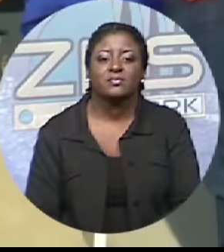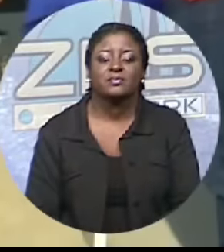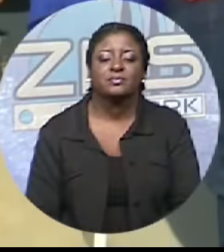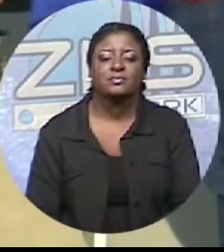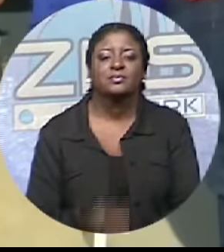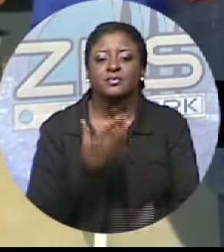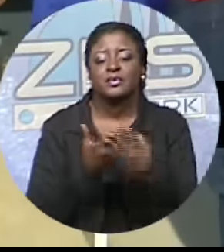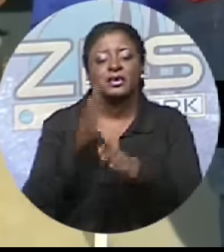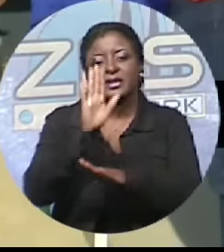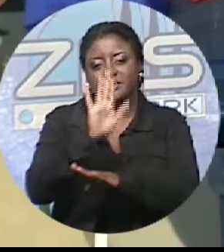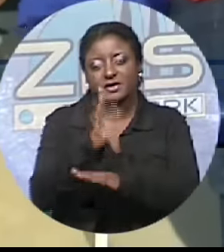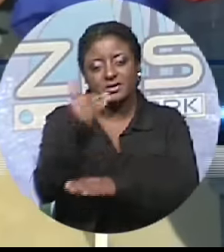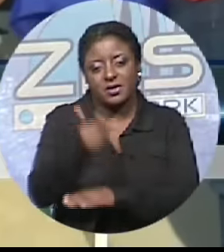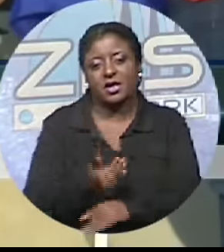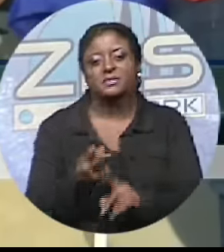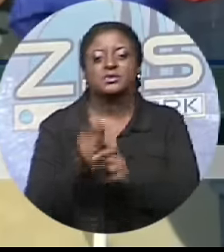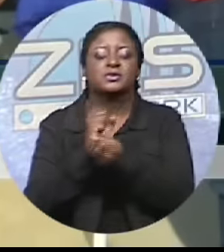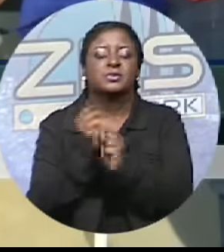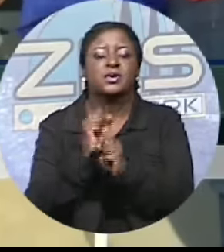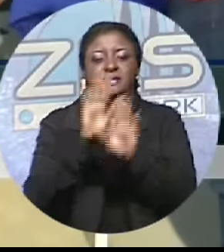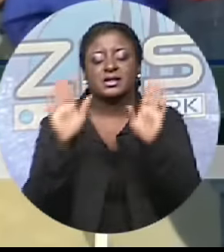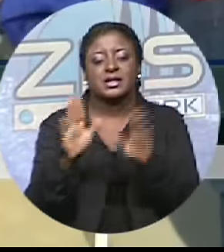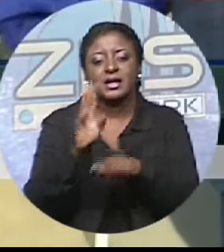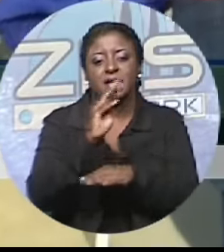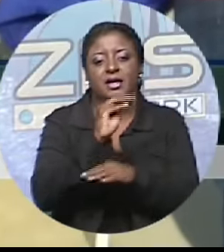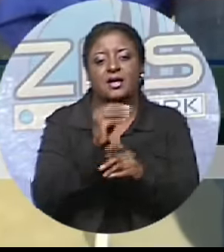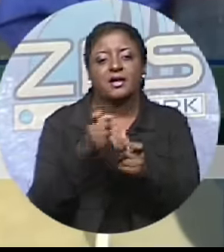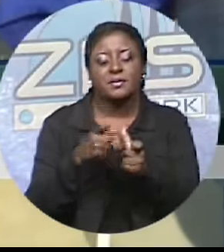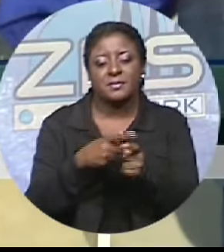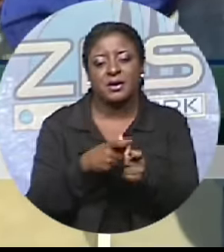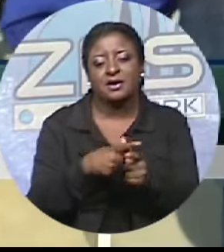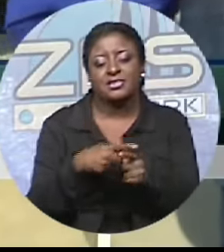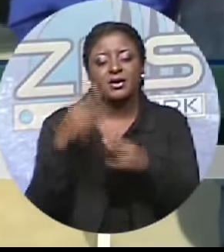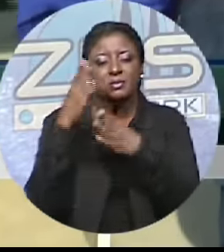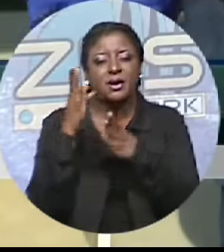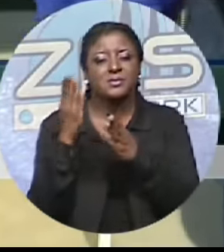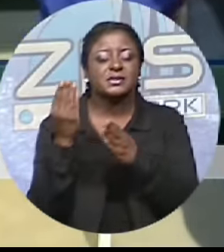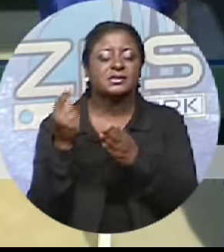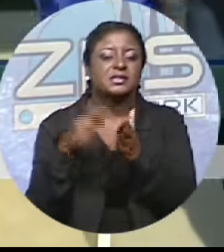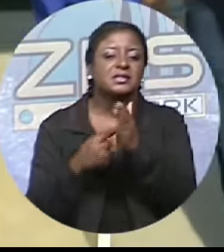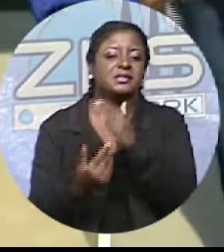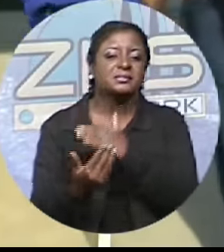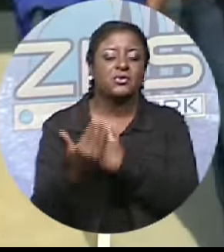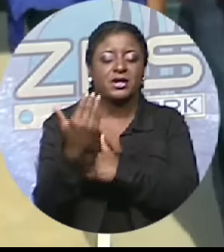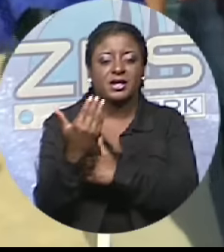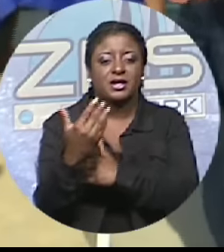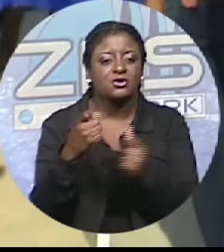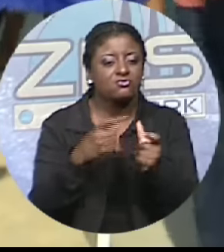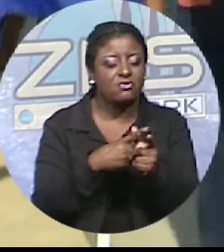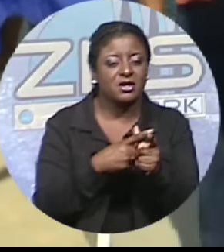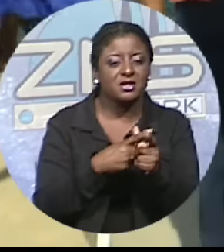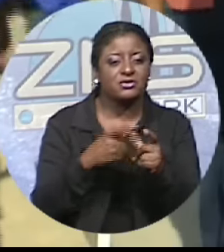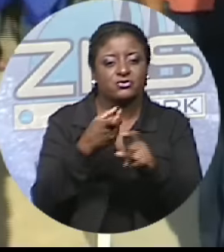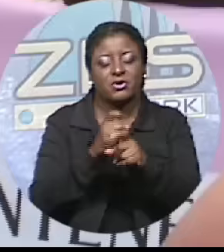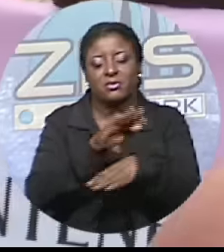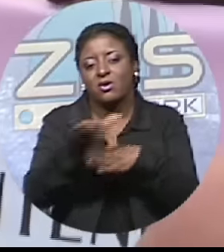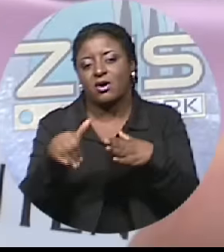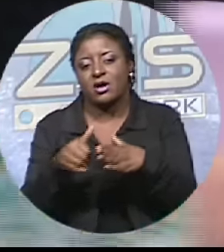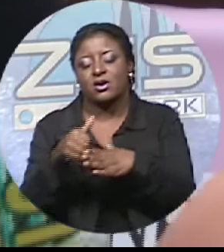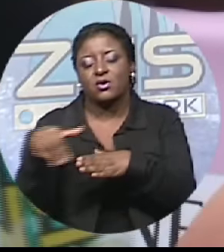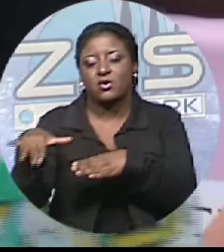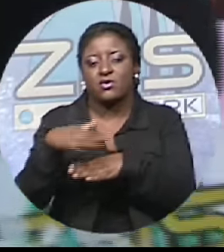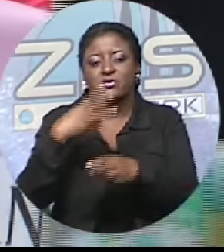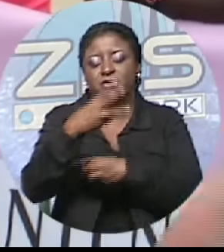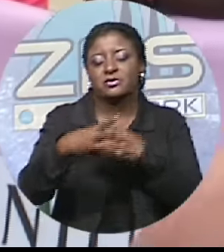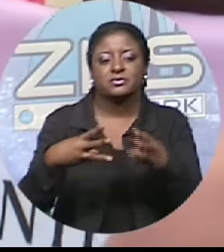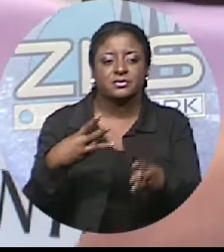Hi, good evening, and welcome to Sports Sunday. I am Julian Gibson, Marathon Bahamas, taking place this morning, and you had runners from all over the planet. How